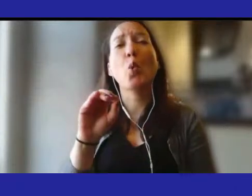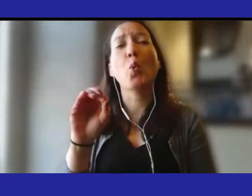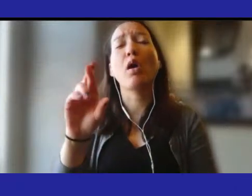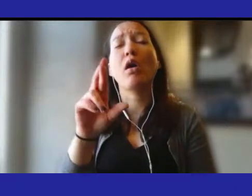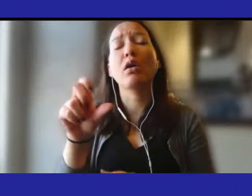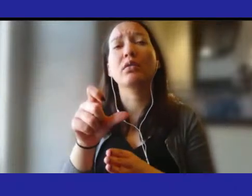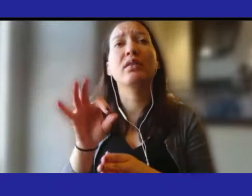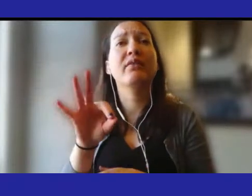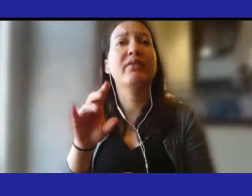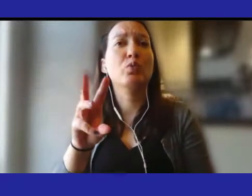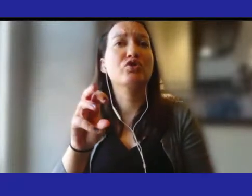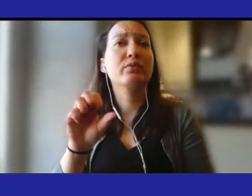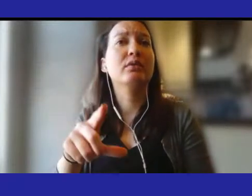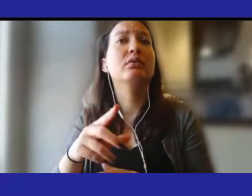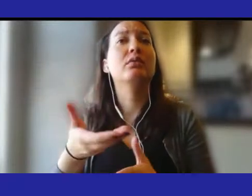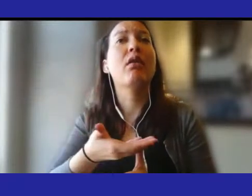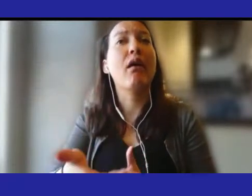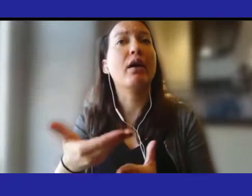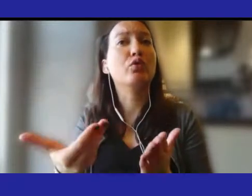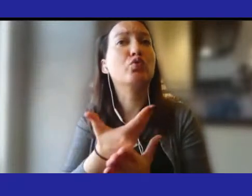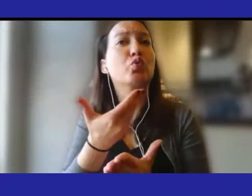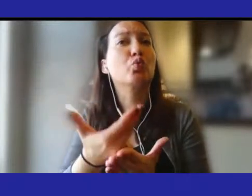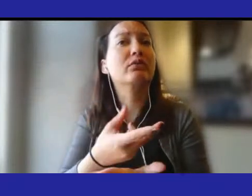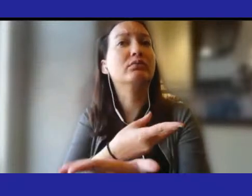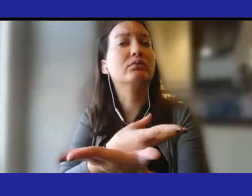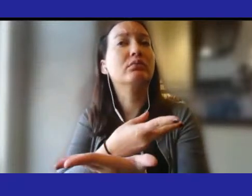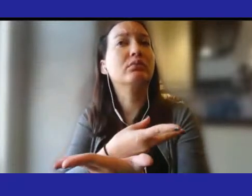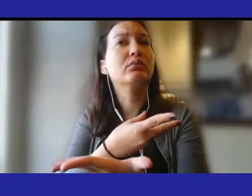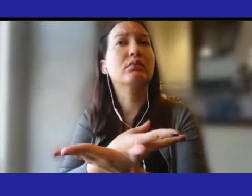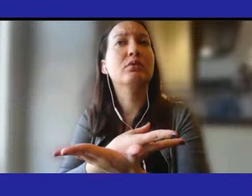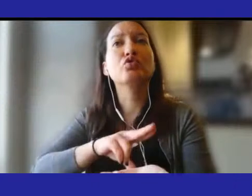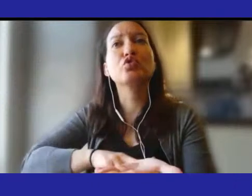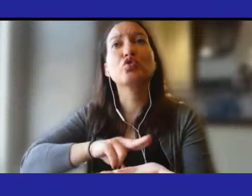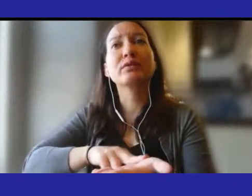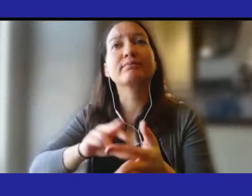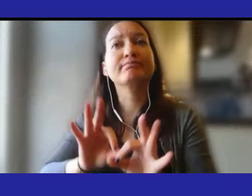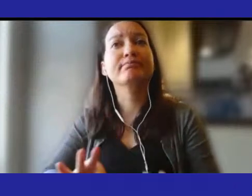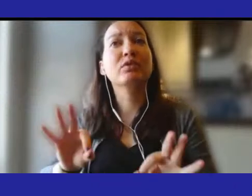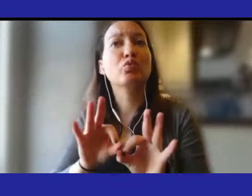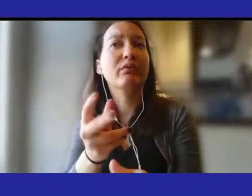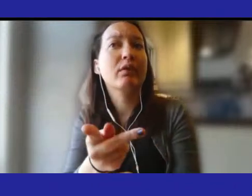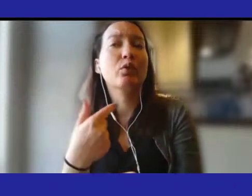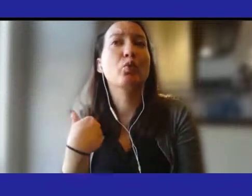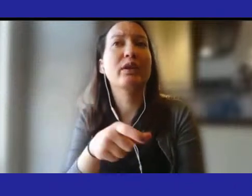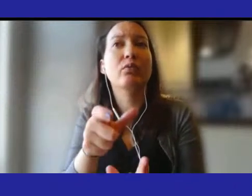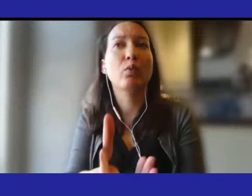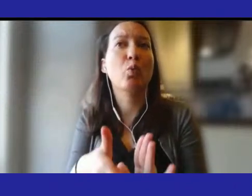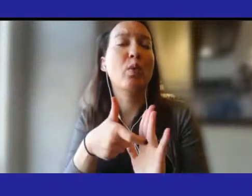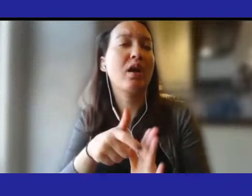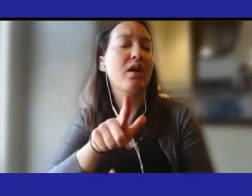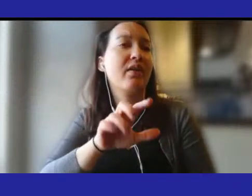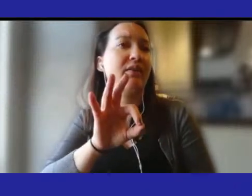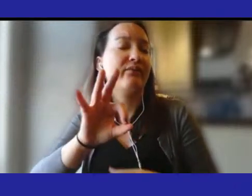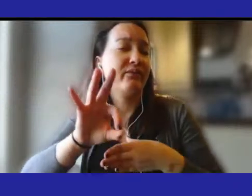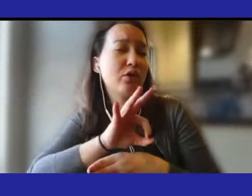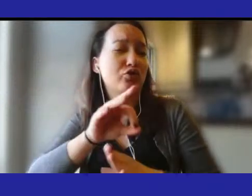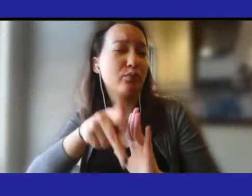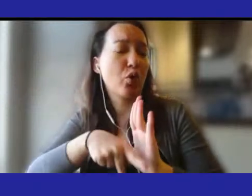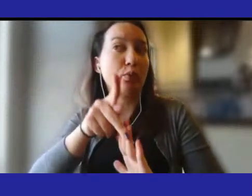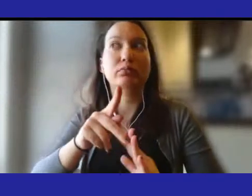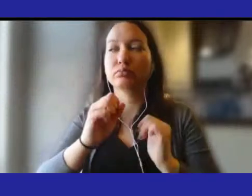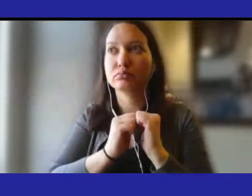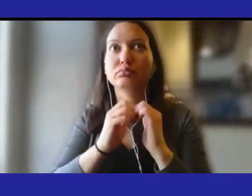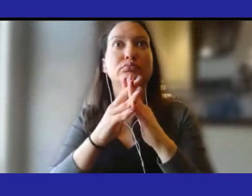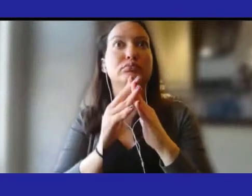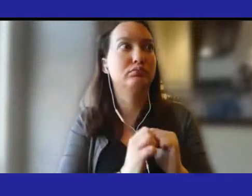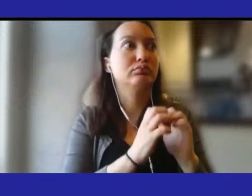to hire new graduate nurses in critical care spaces, we have to have fellowship programs. And so we quickly stood up these fellowship